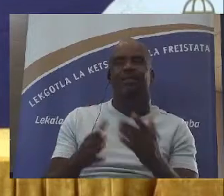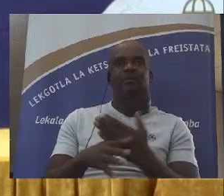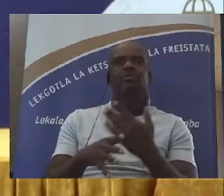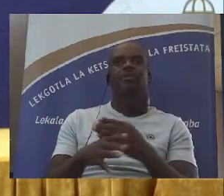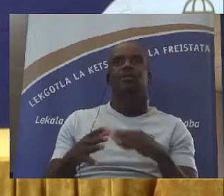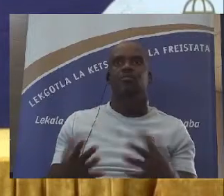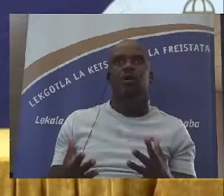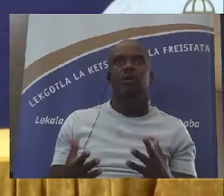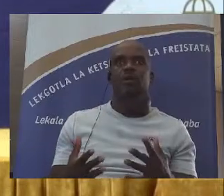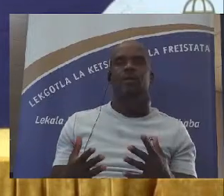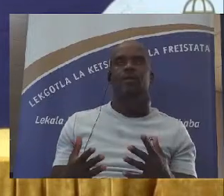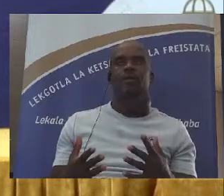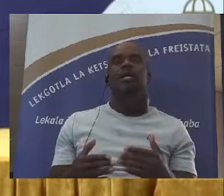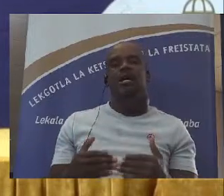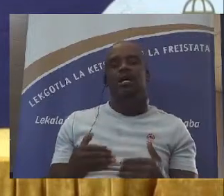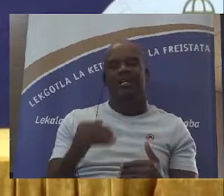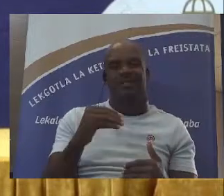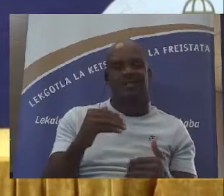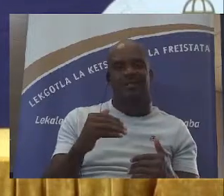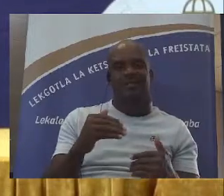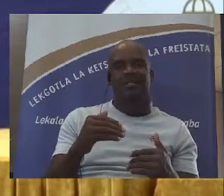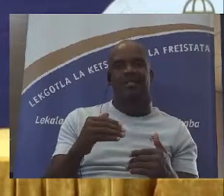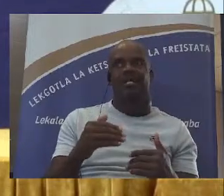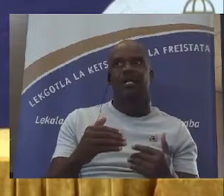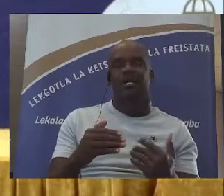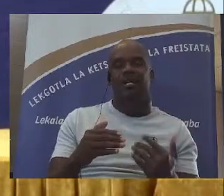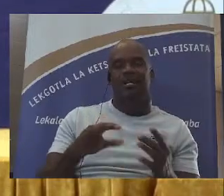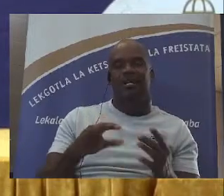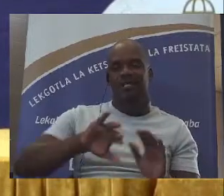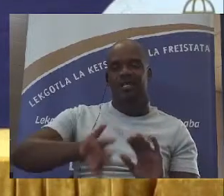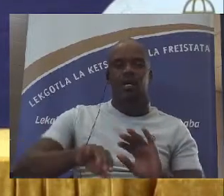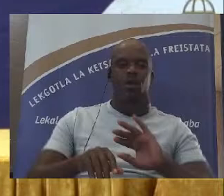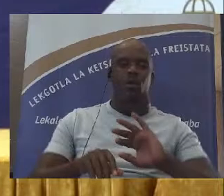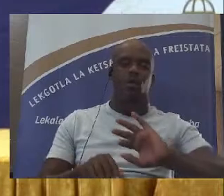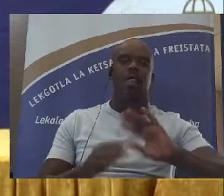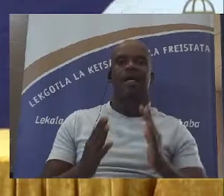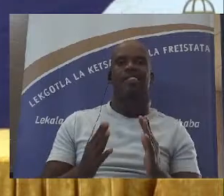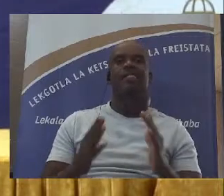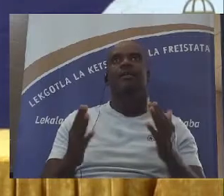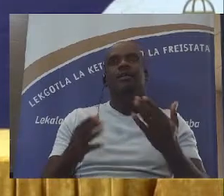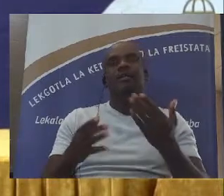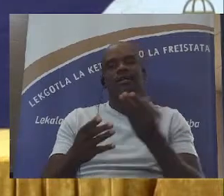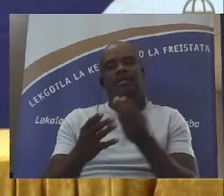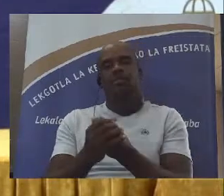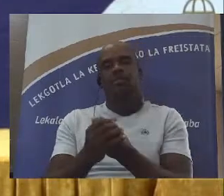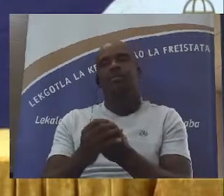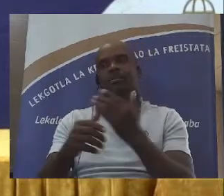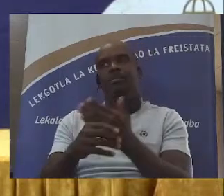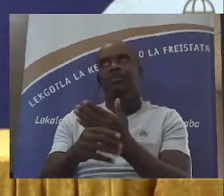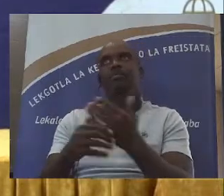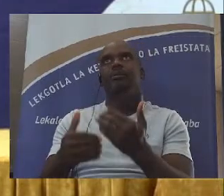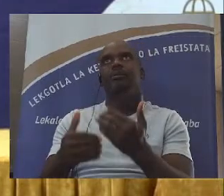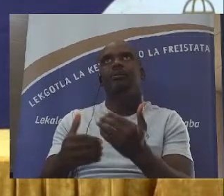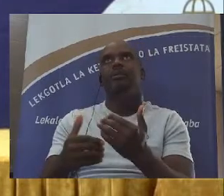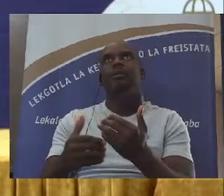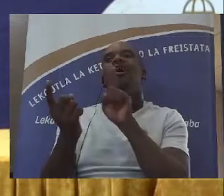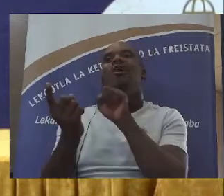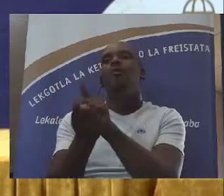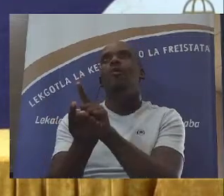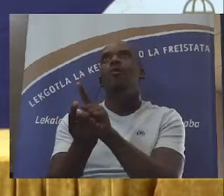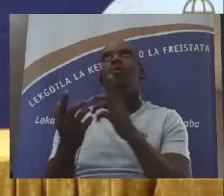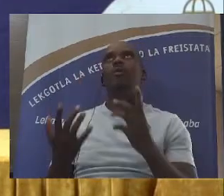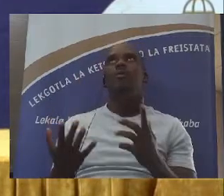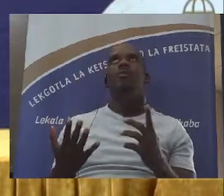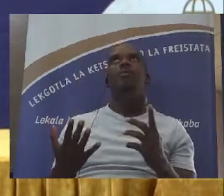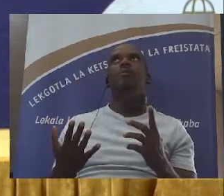size categories, we want to do away with the one asset value. We have consulted, and